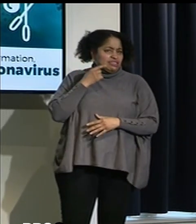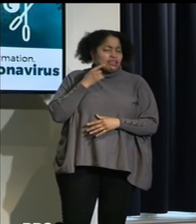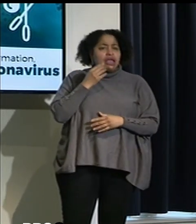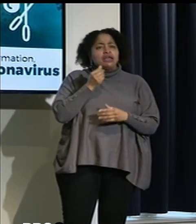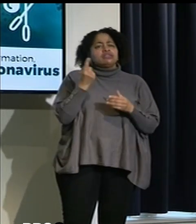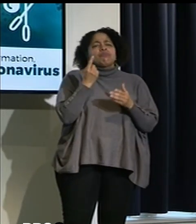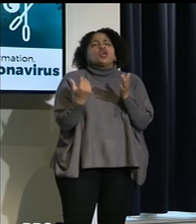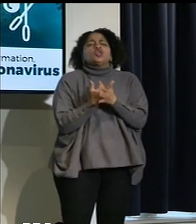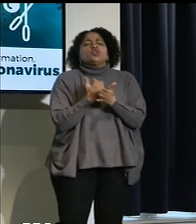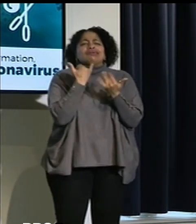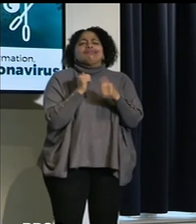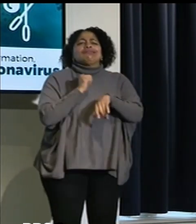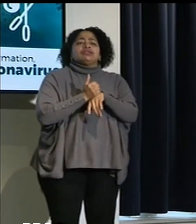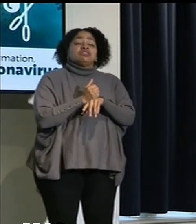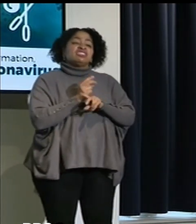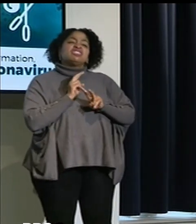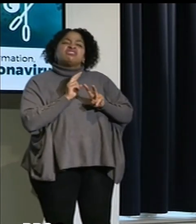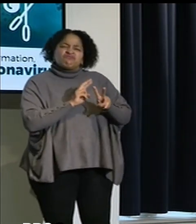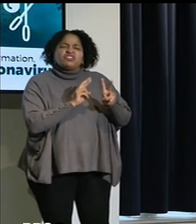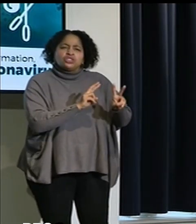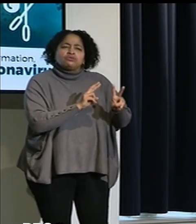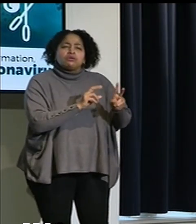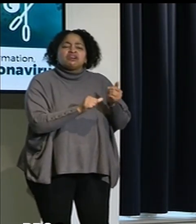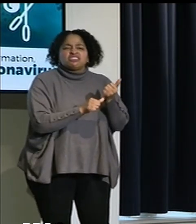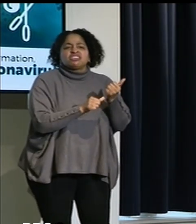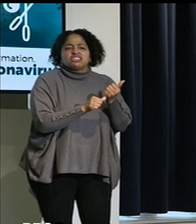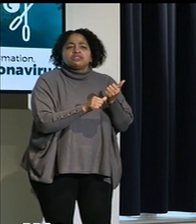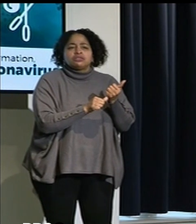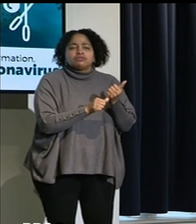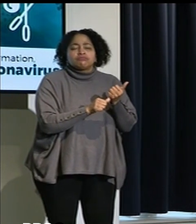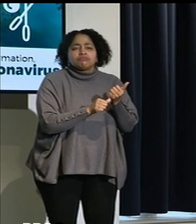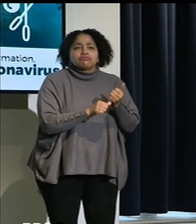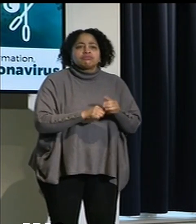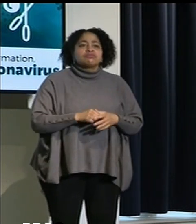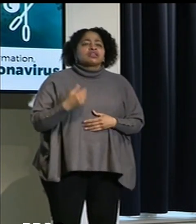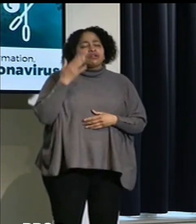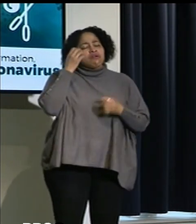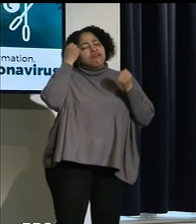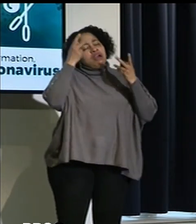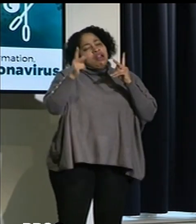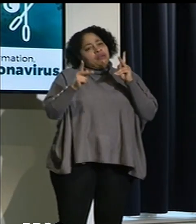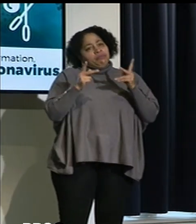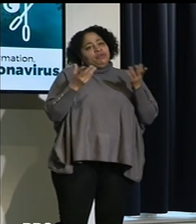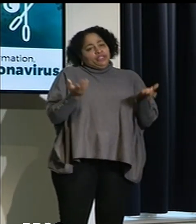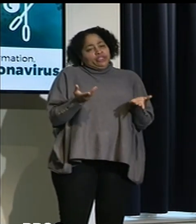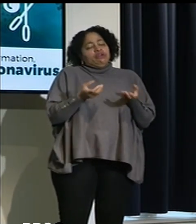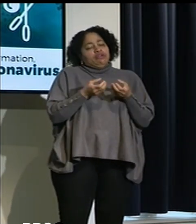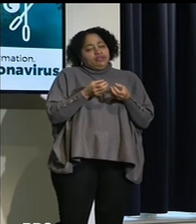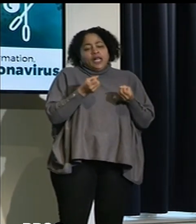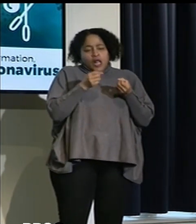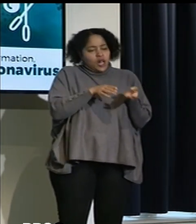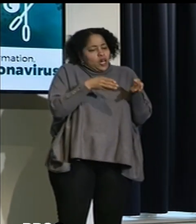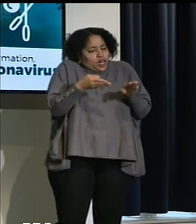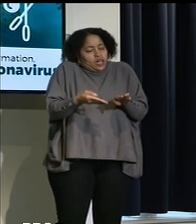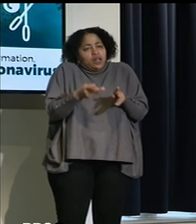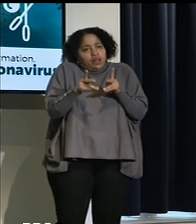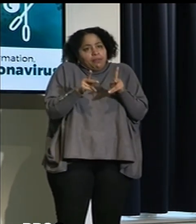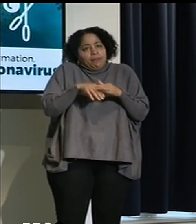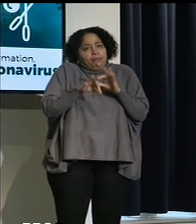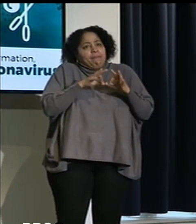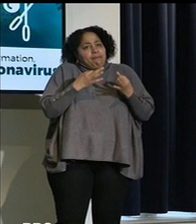are launching is funeral expense assistance. We know that a lot of families here have suffered losses in the city, and we can provide